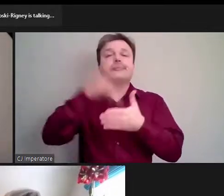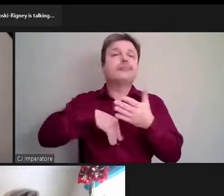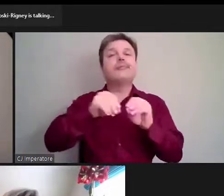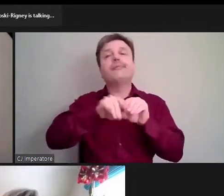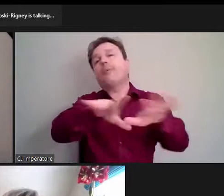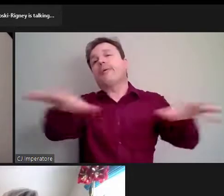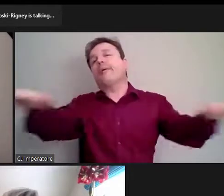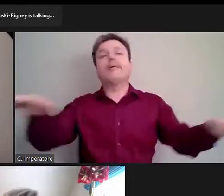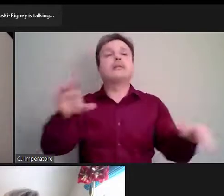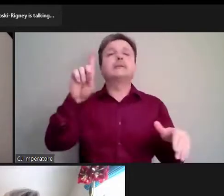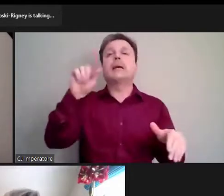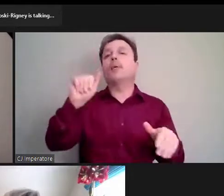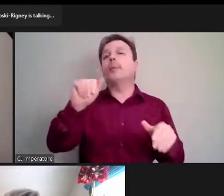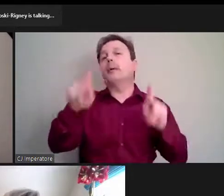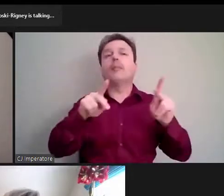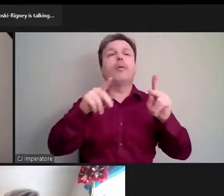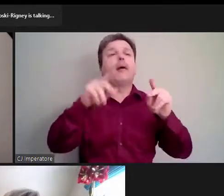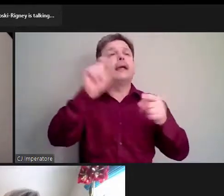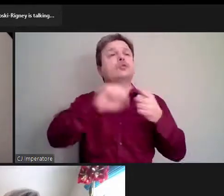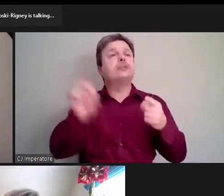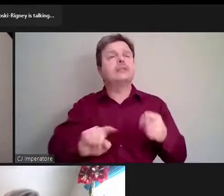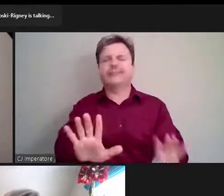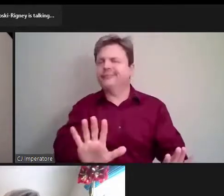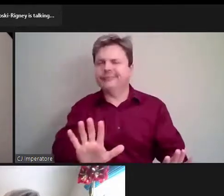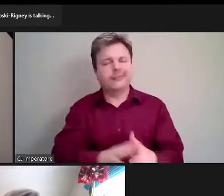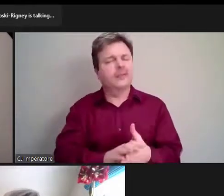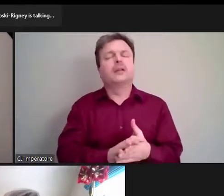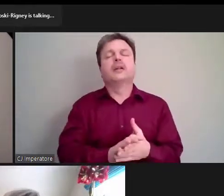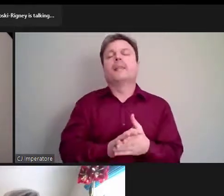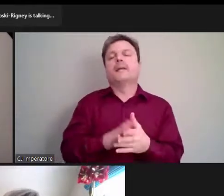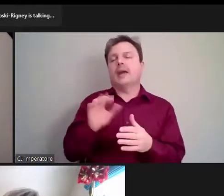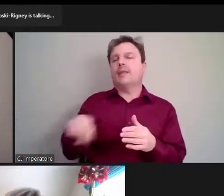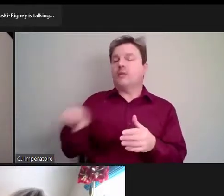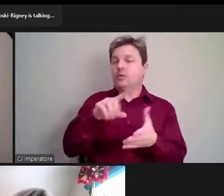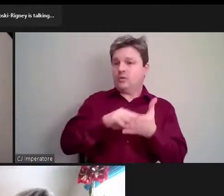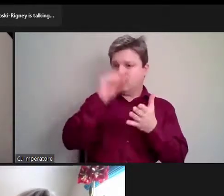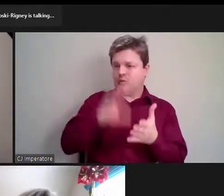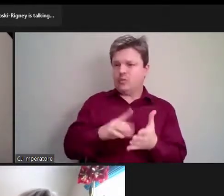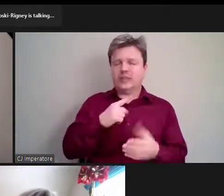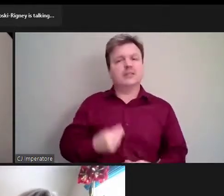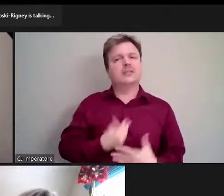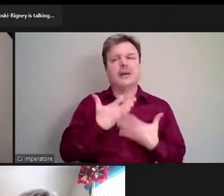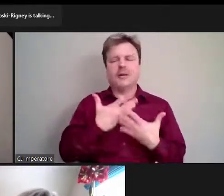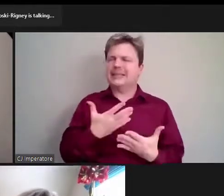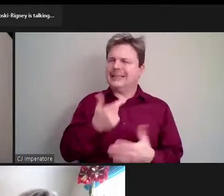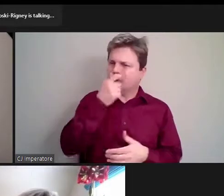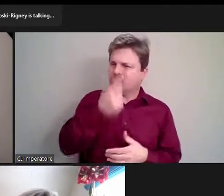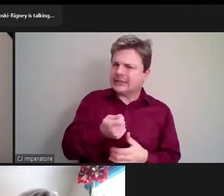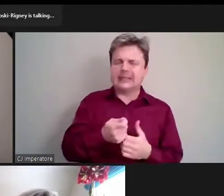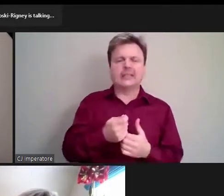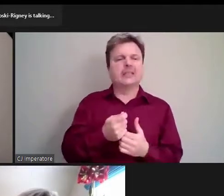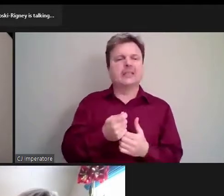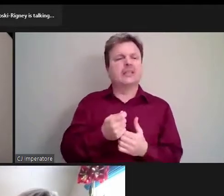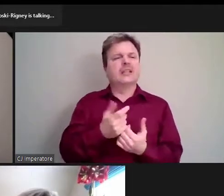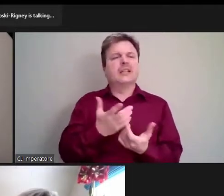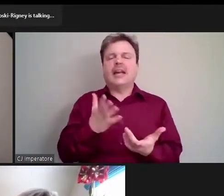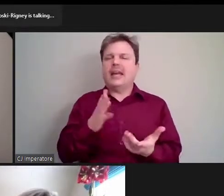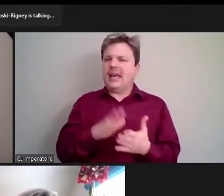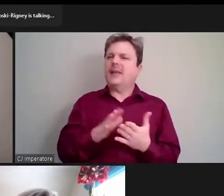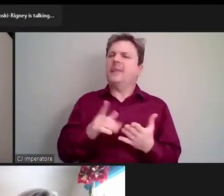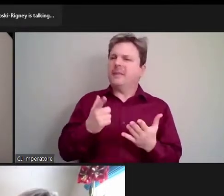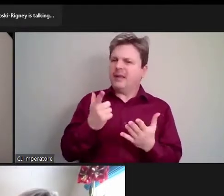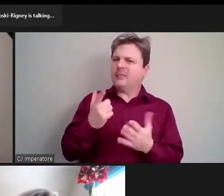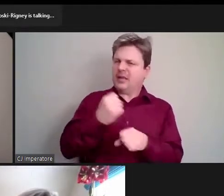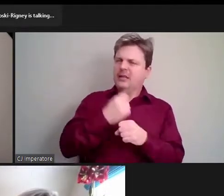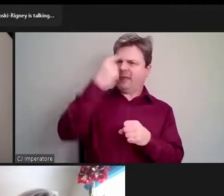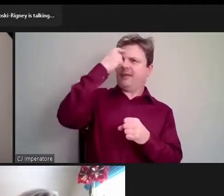student reflections have been really inspiring and interesting and generative. And the hope is that more and more folks